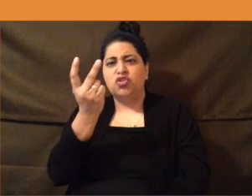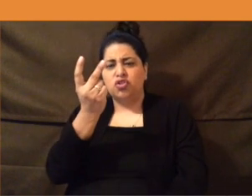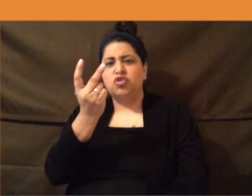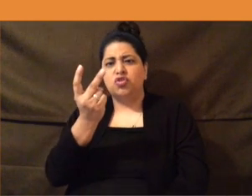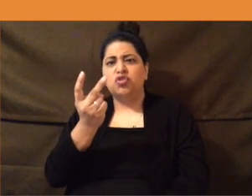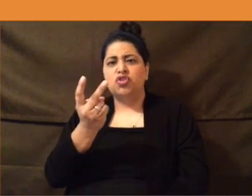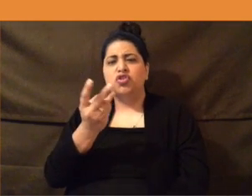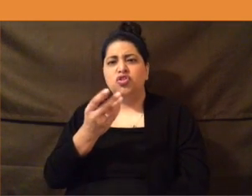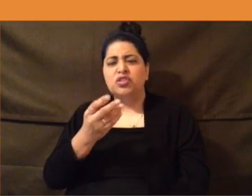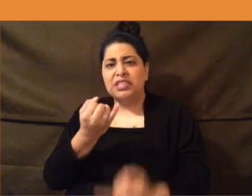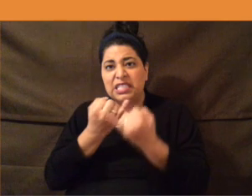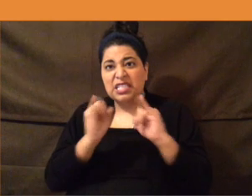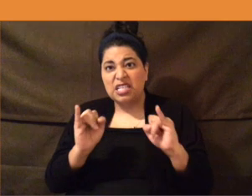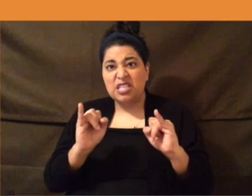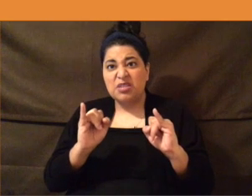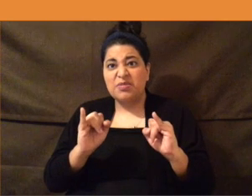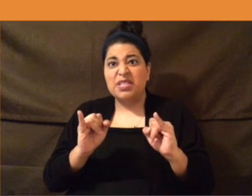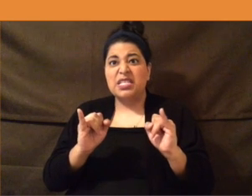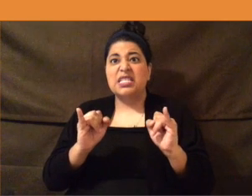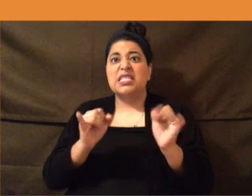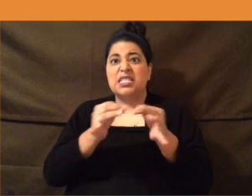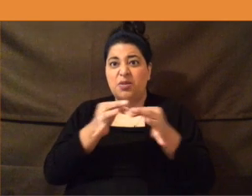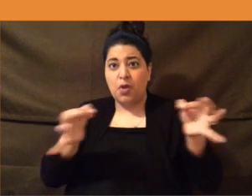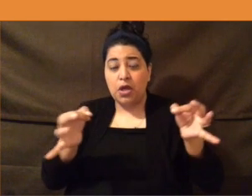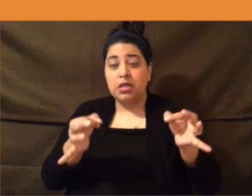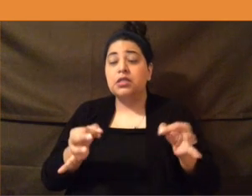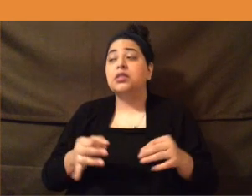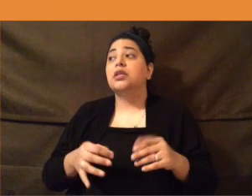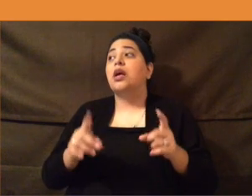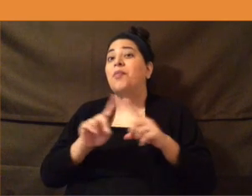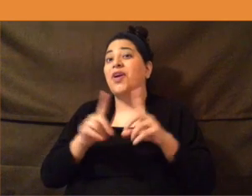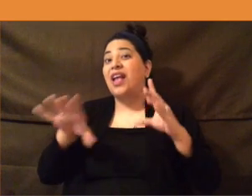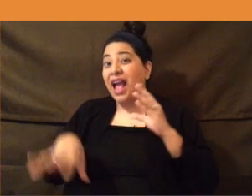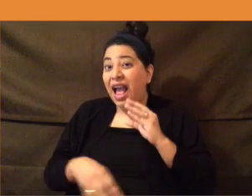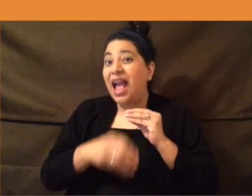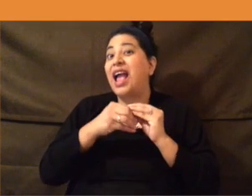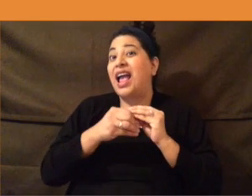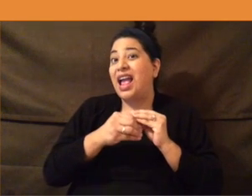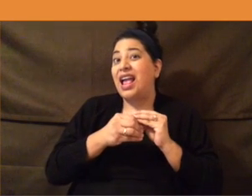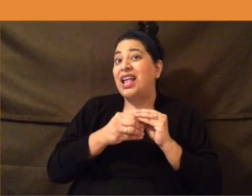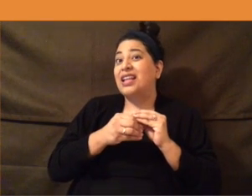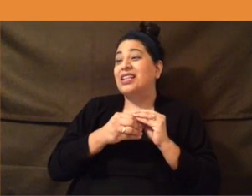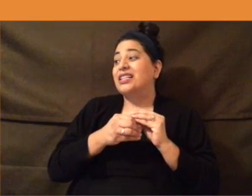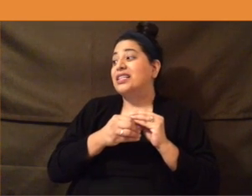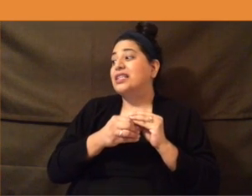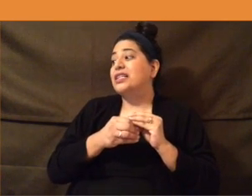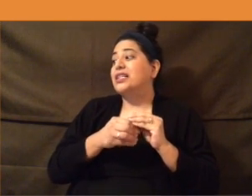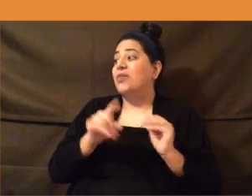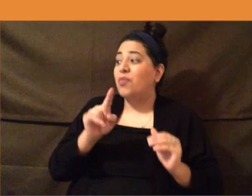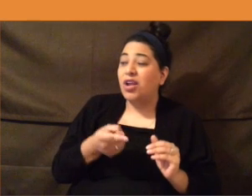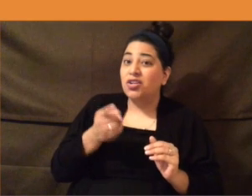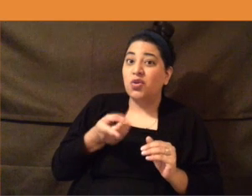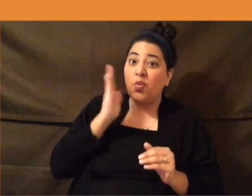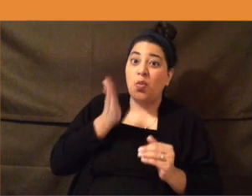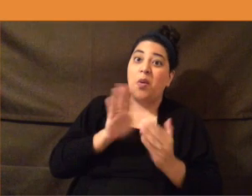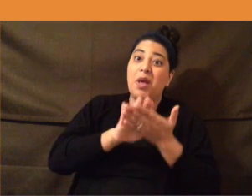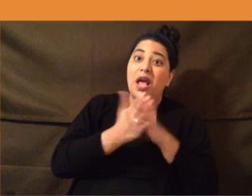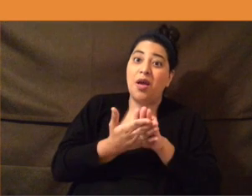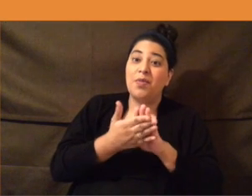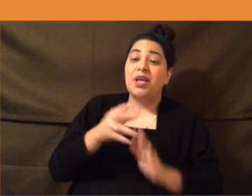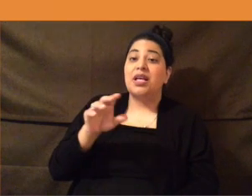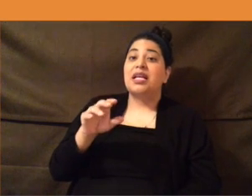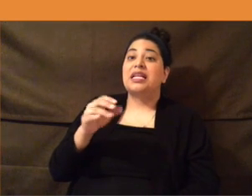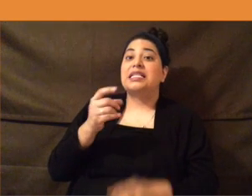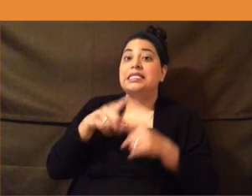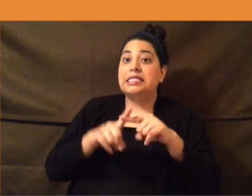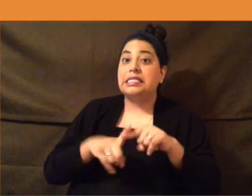but when you add that subordinating conjunction to one of the independent clauses, it now becomes a dependent clause. So